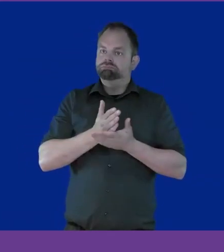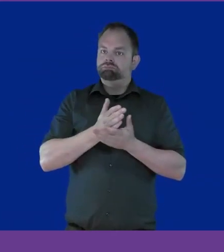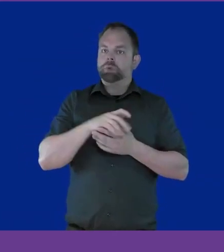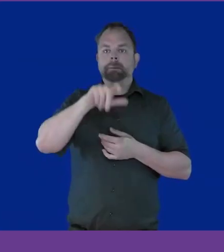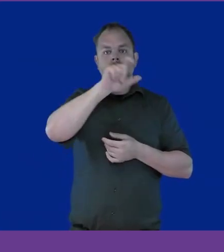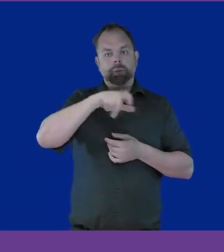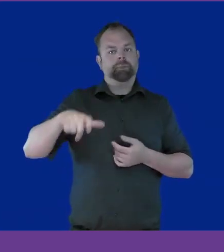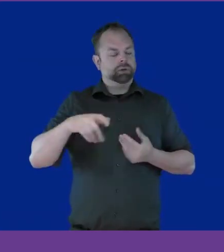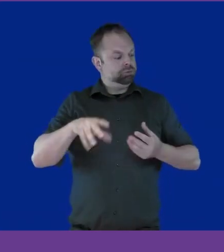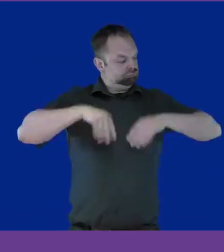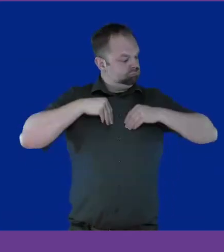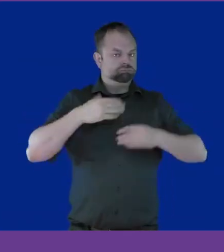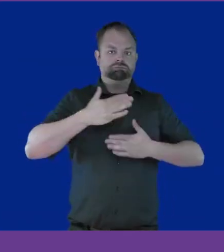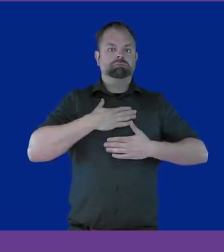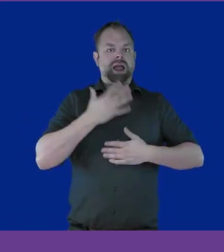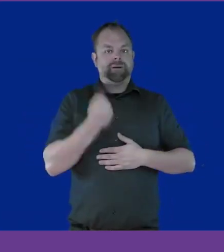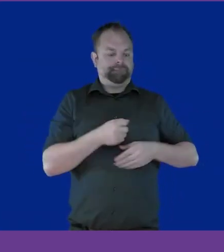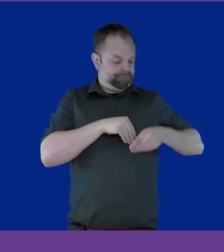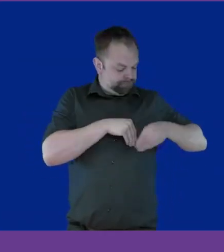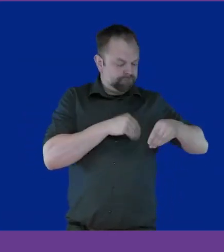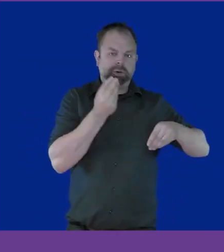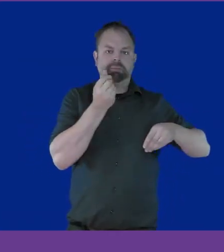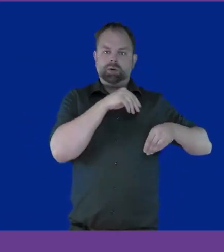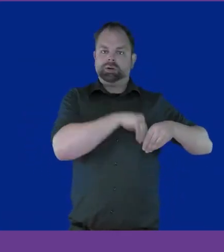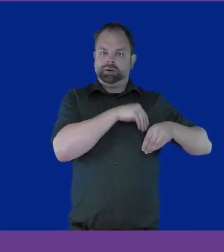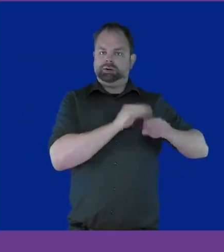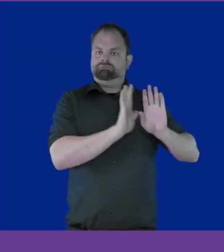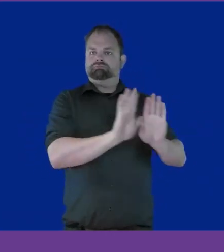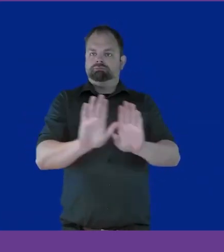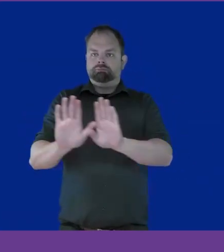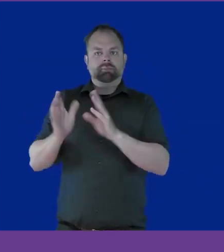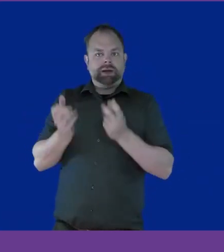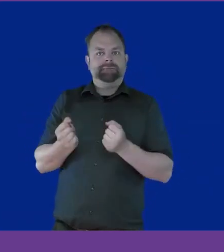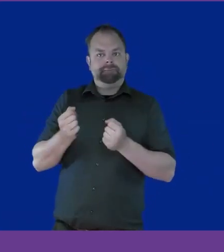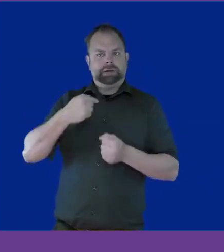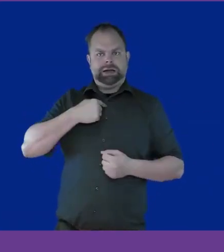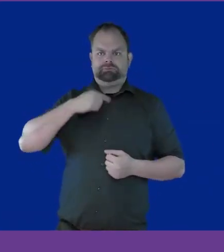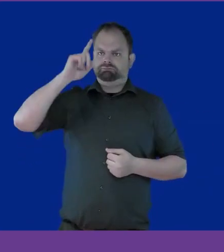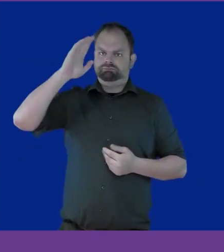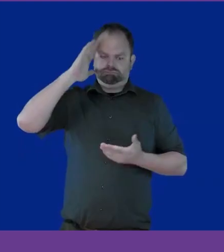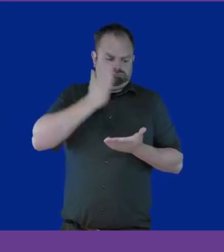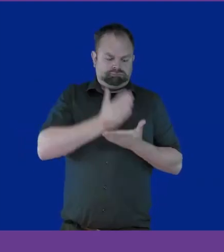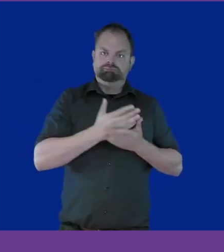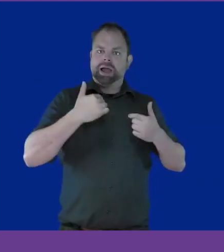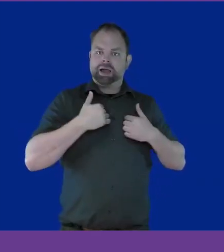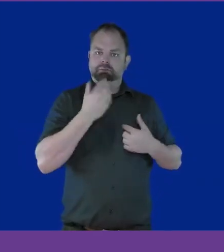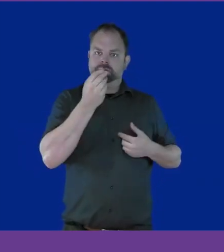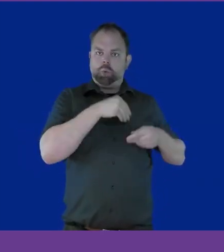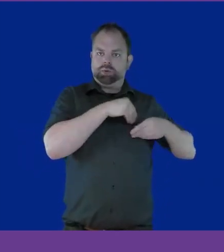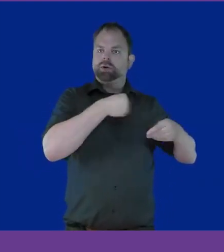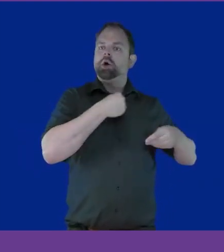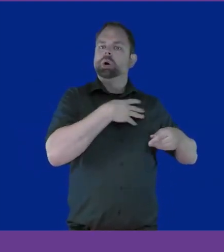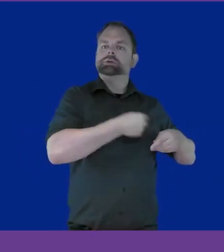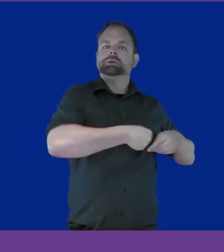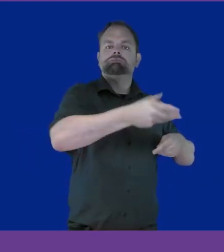That means both in a payment situation, I should be able to decide myself what I pay and to who and how much. I